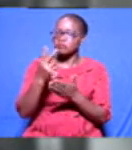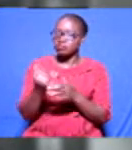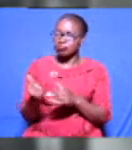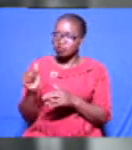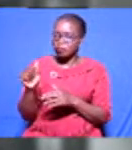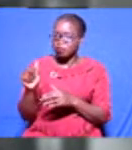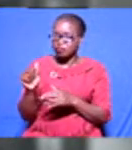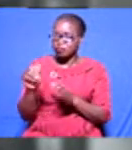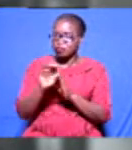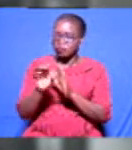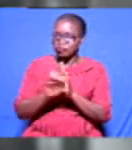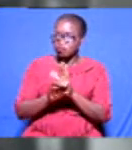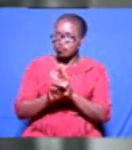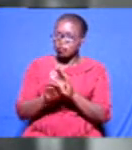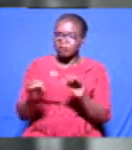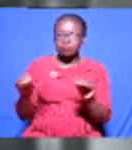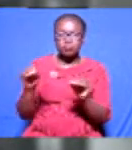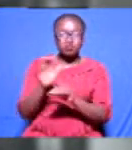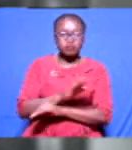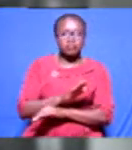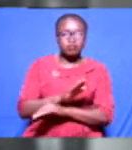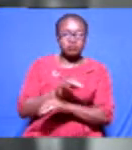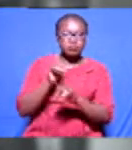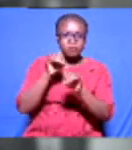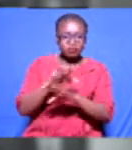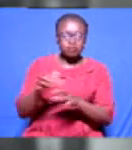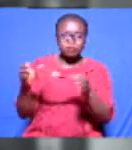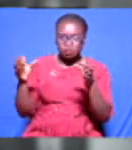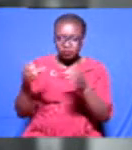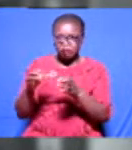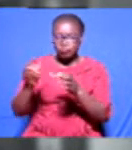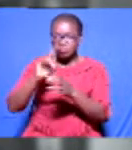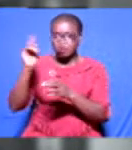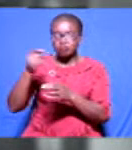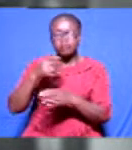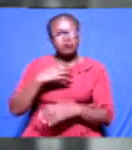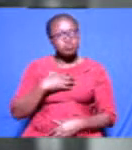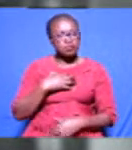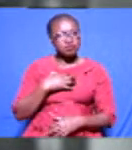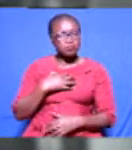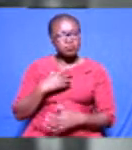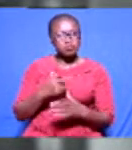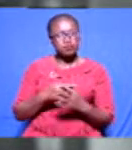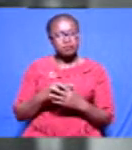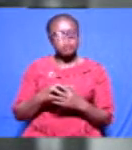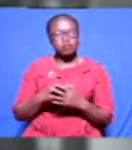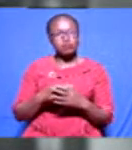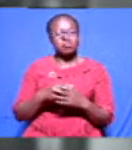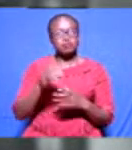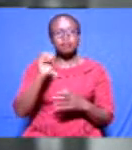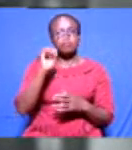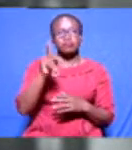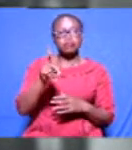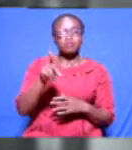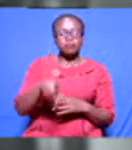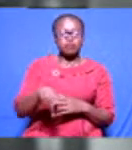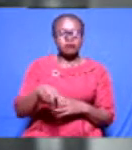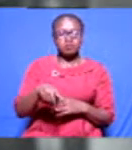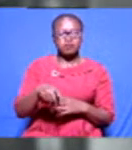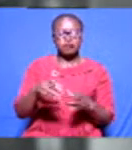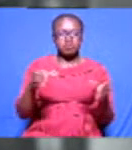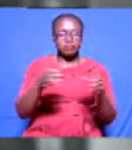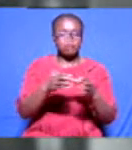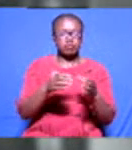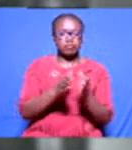which restored multipartism in Kenya. His resignation would then see him form the Democratic Party, DP,